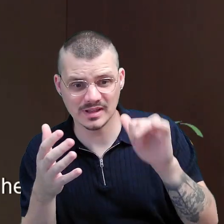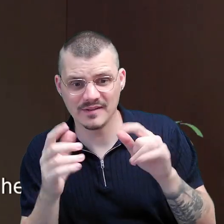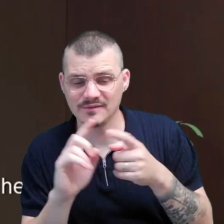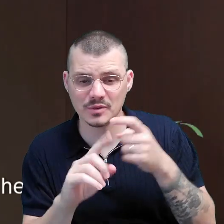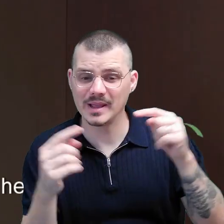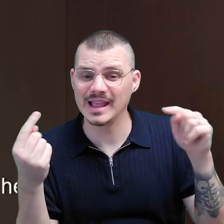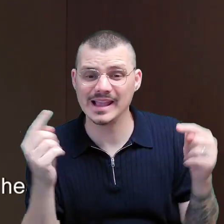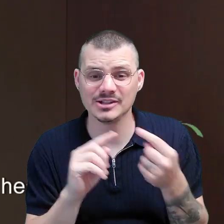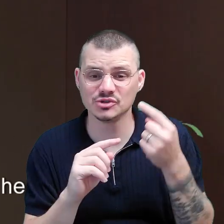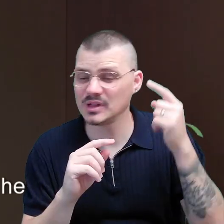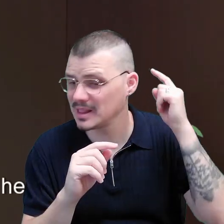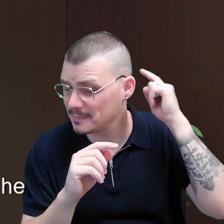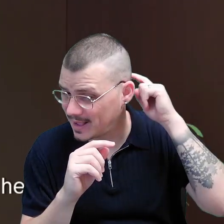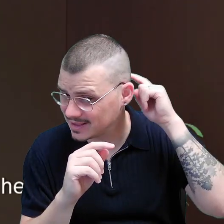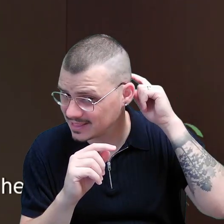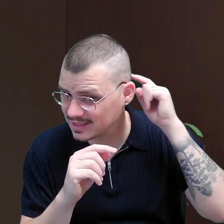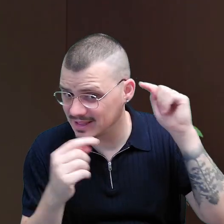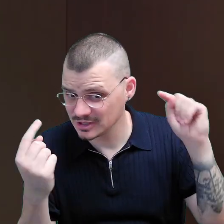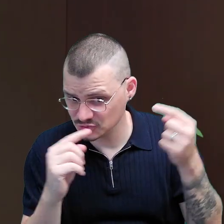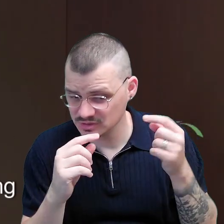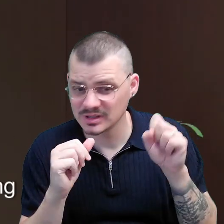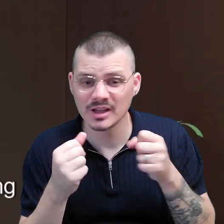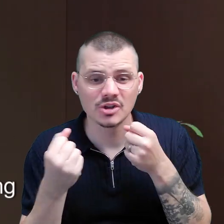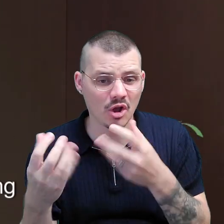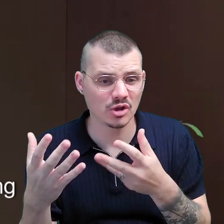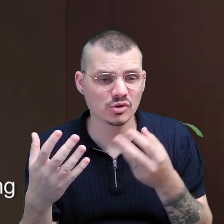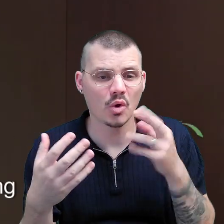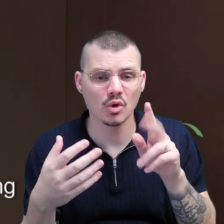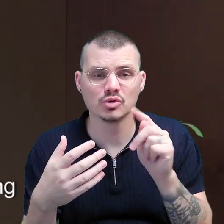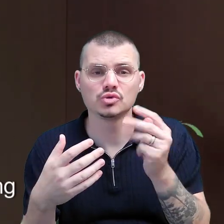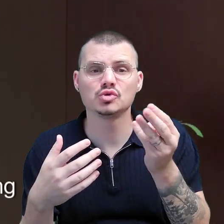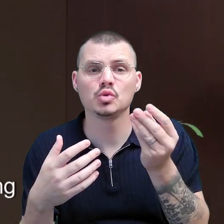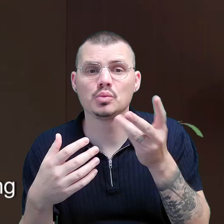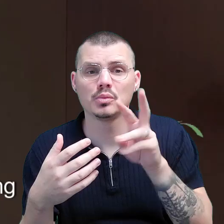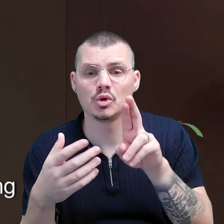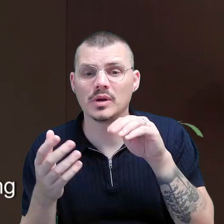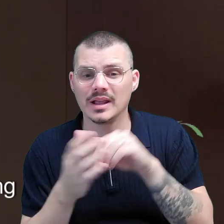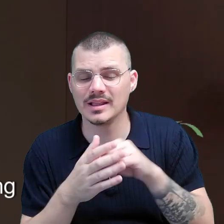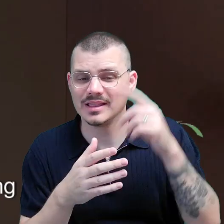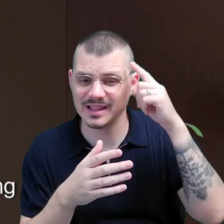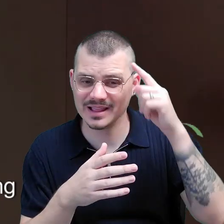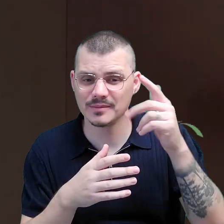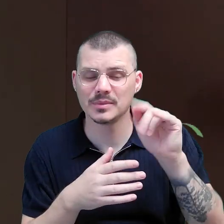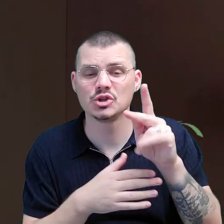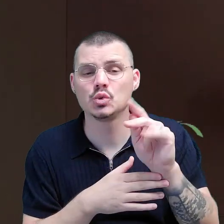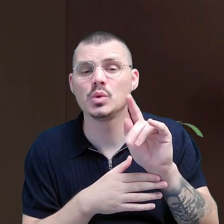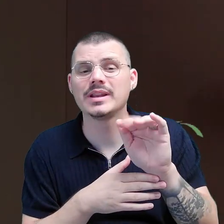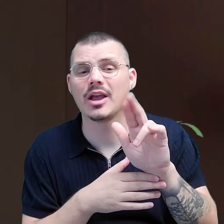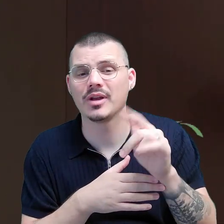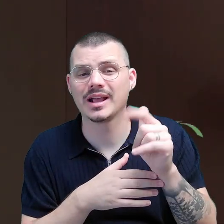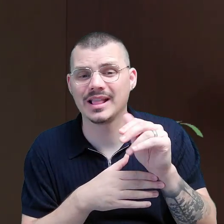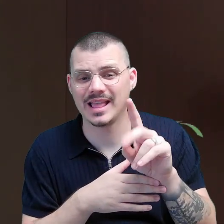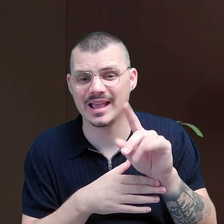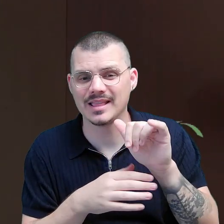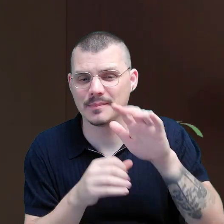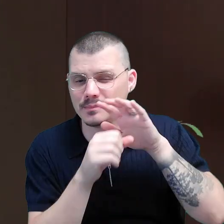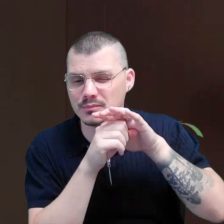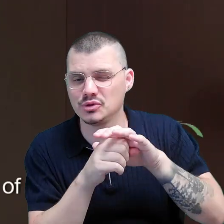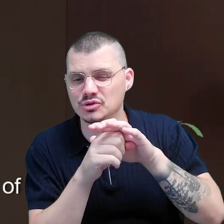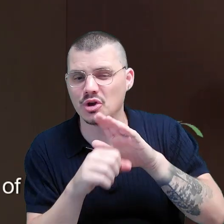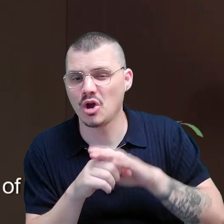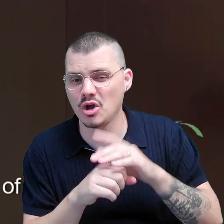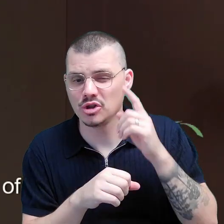Anywhere from an injury to the back of the head, to a tumor in the pituitary gland pressing on the optic